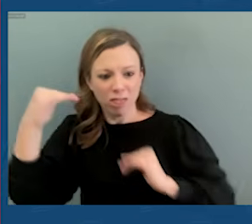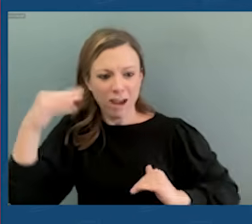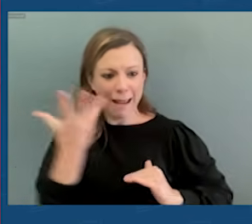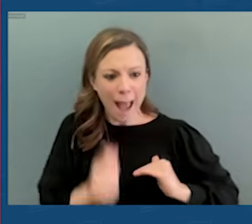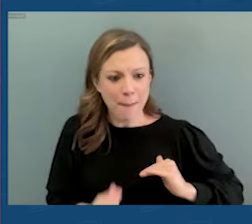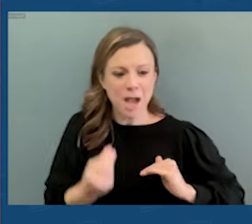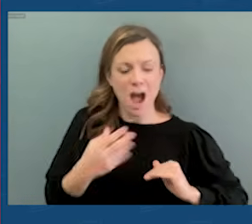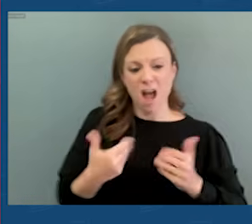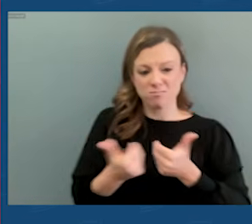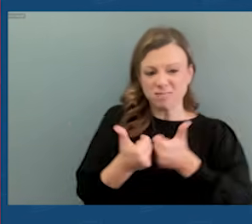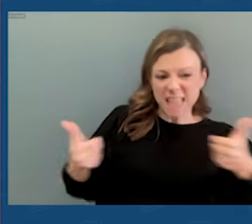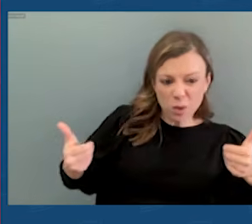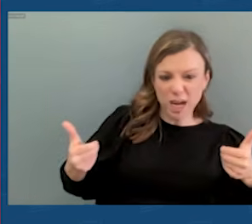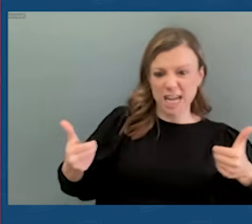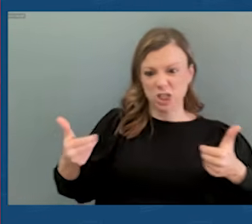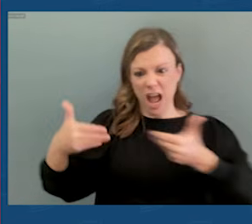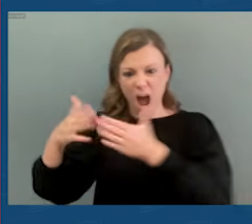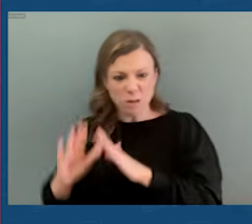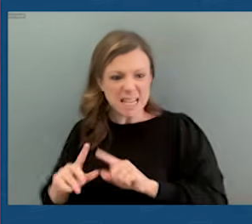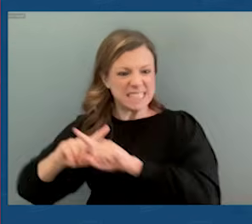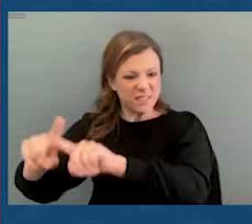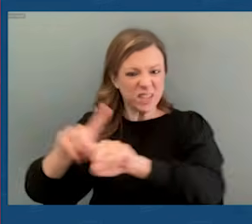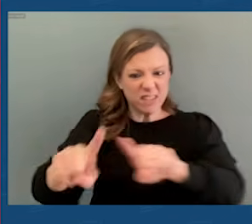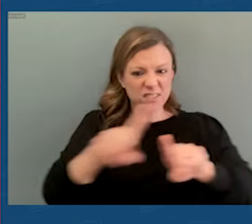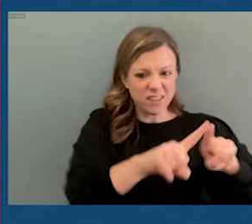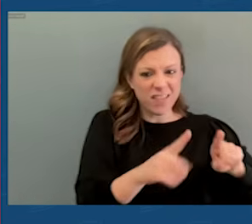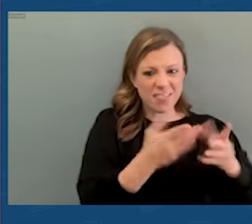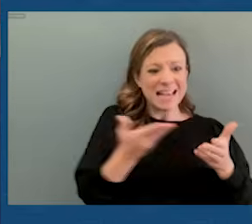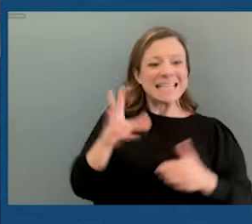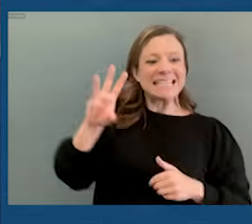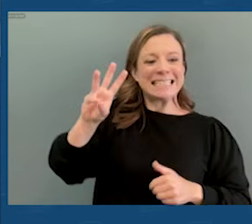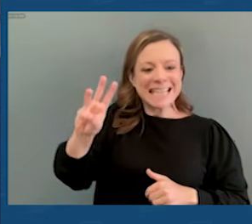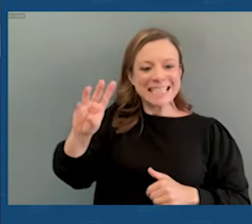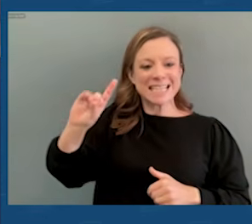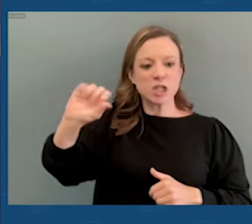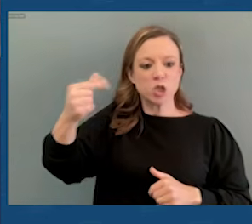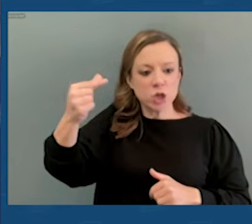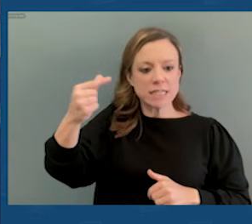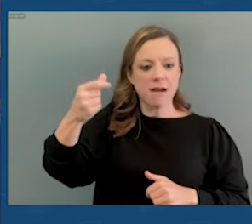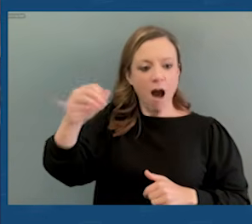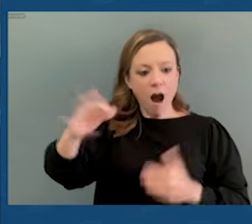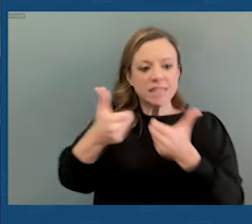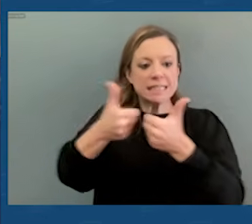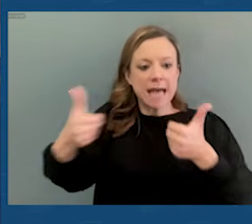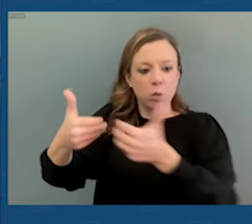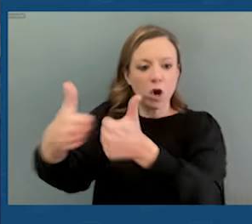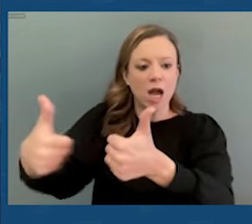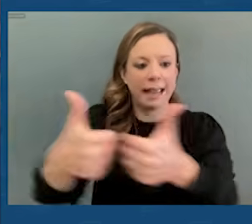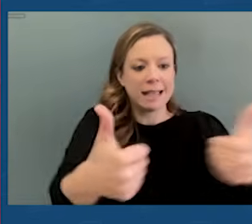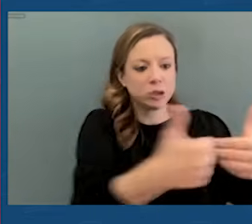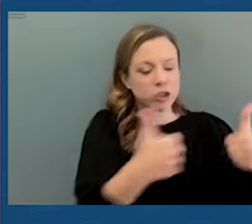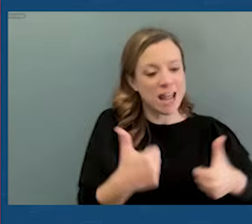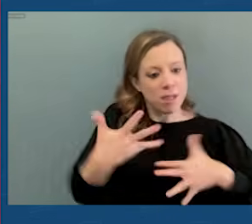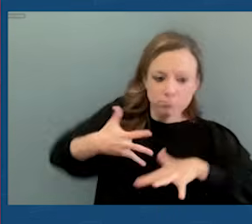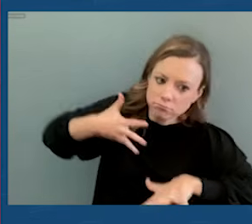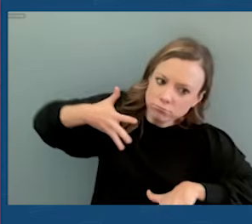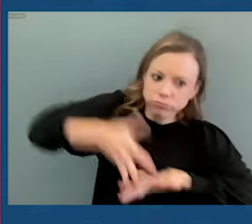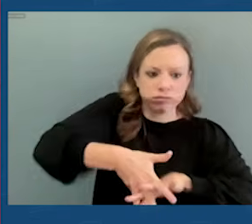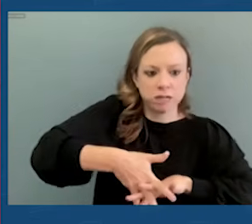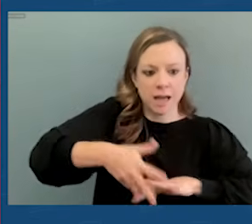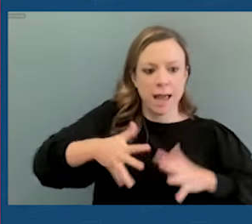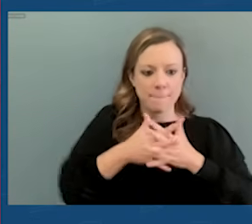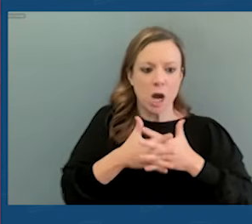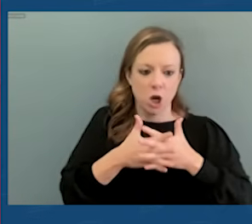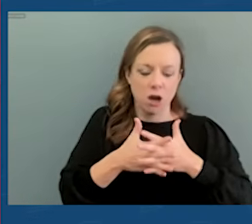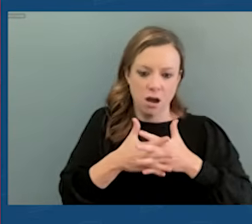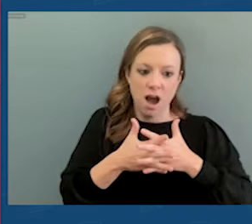other manifestations of what I like to call the 6 degrees of segregation that are deeply ingrained in the fabric of our nation as a whole, but also in the great